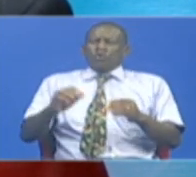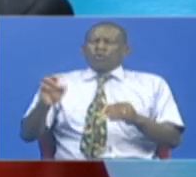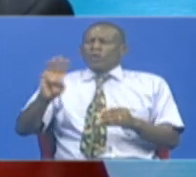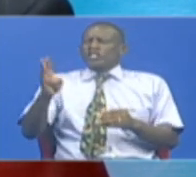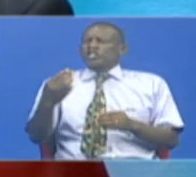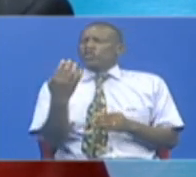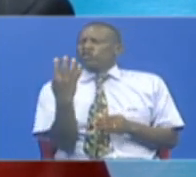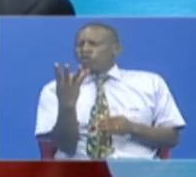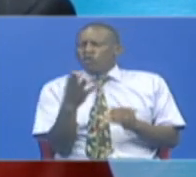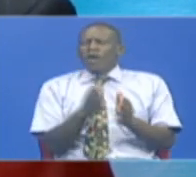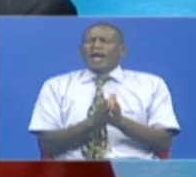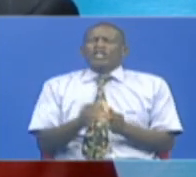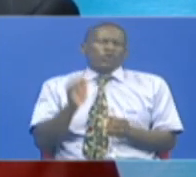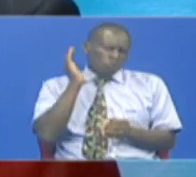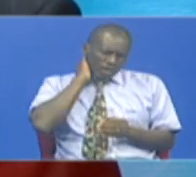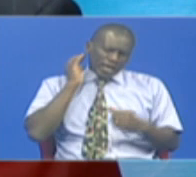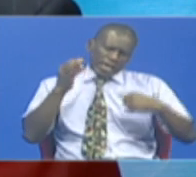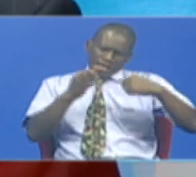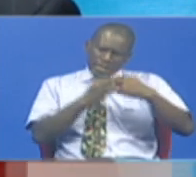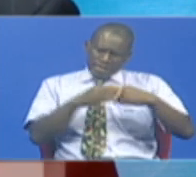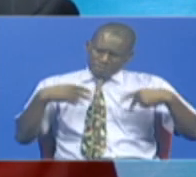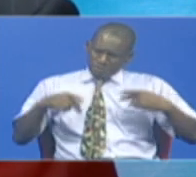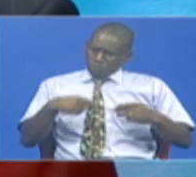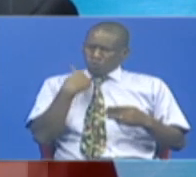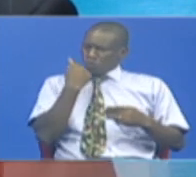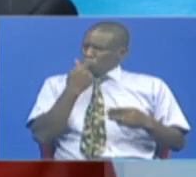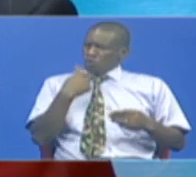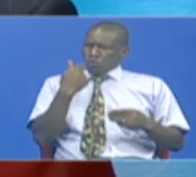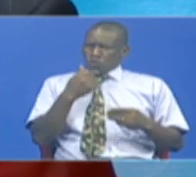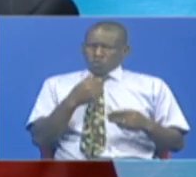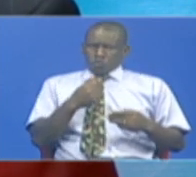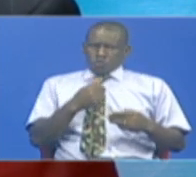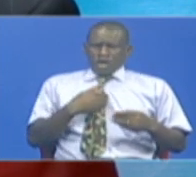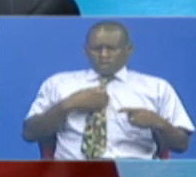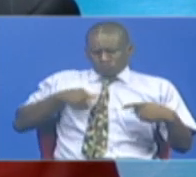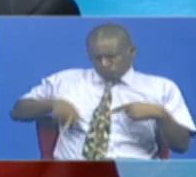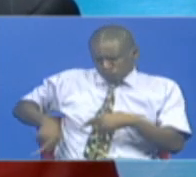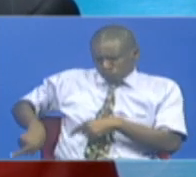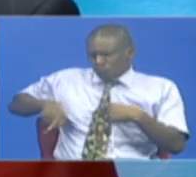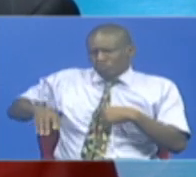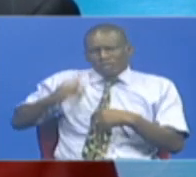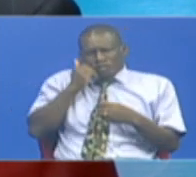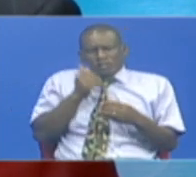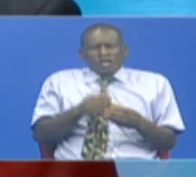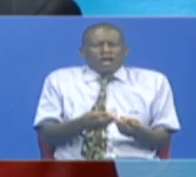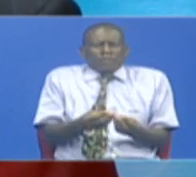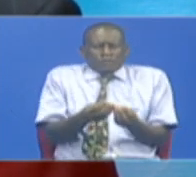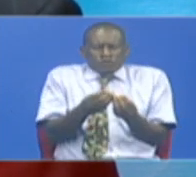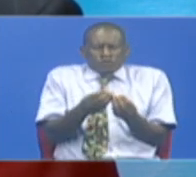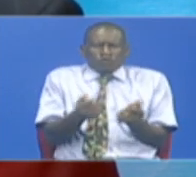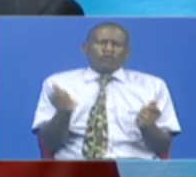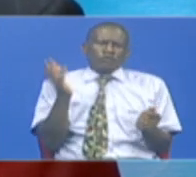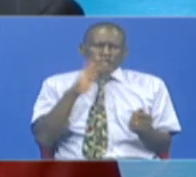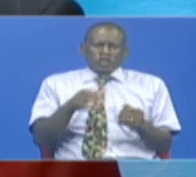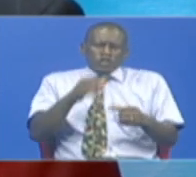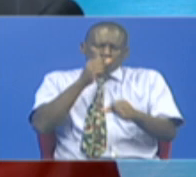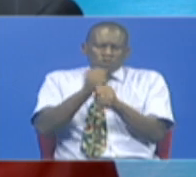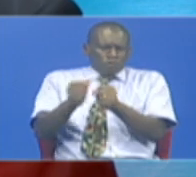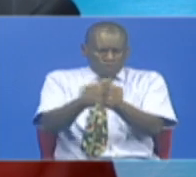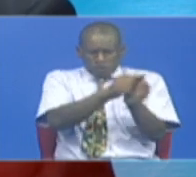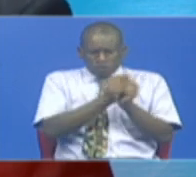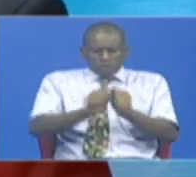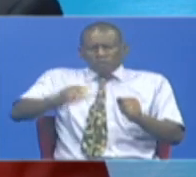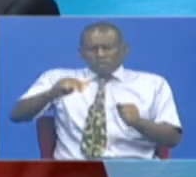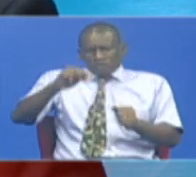Murang'a 8 have all been controlled. We are working closely with the county governments of Marsabit